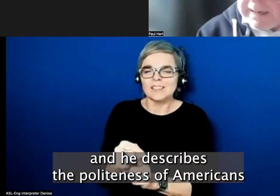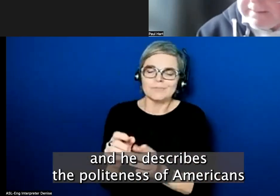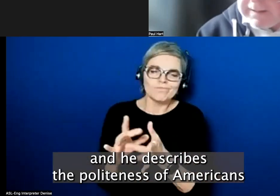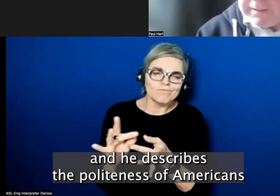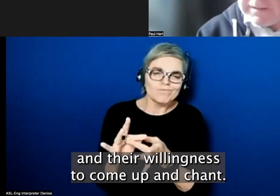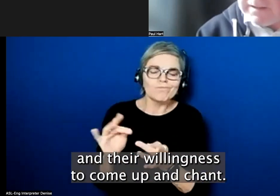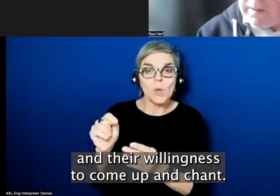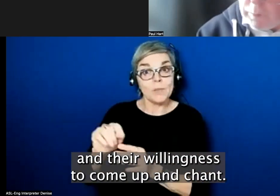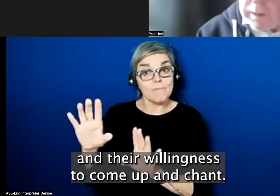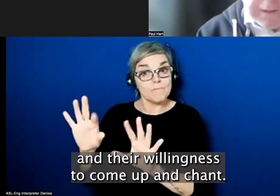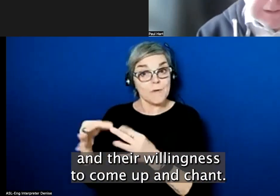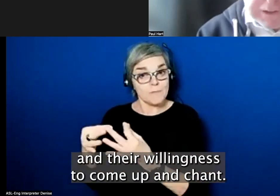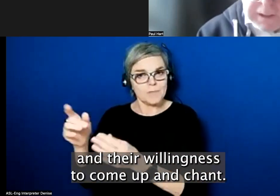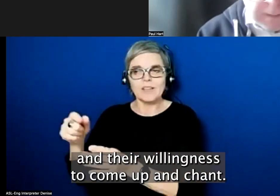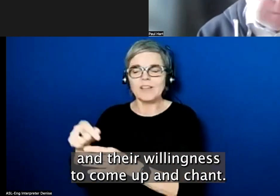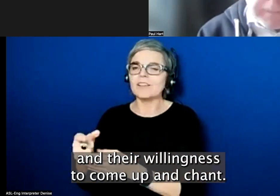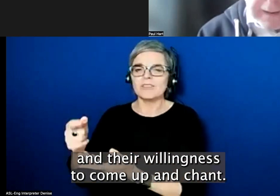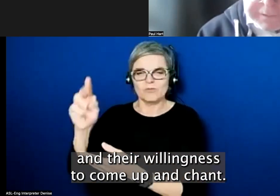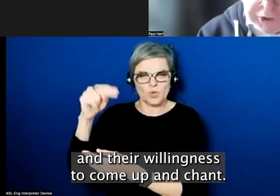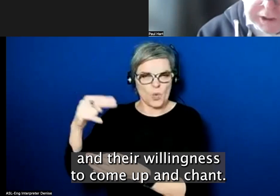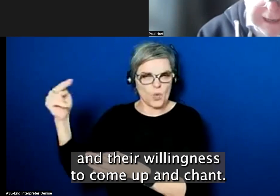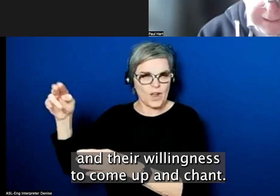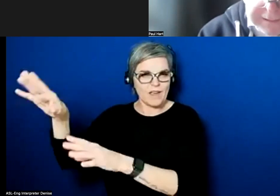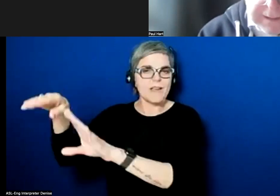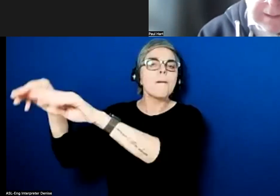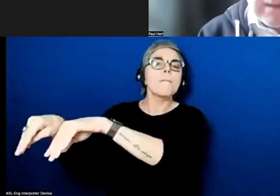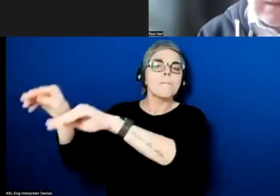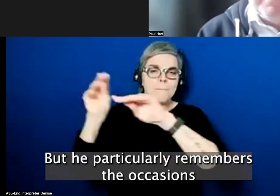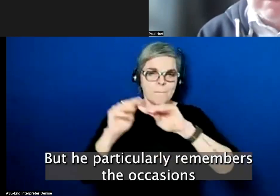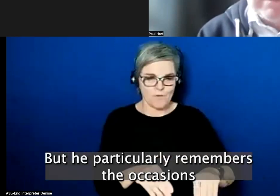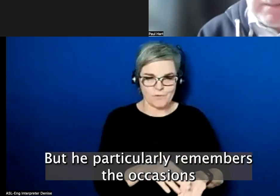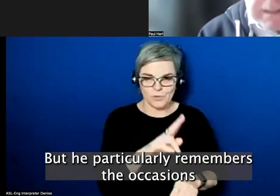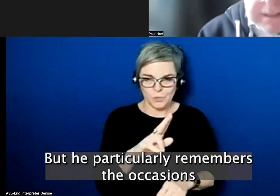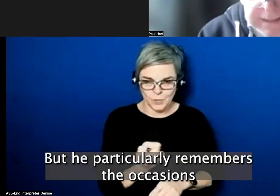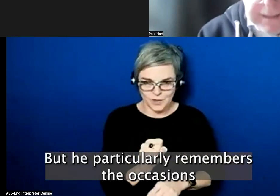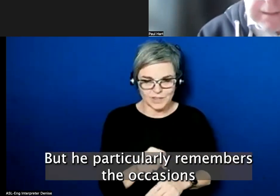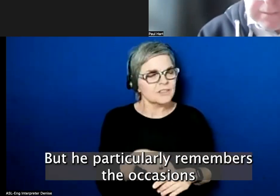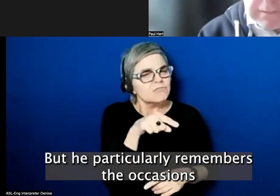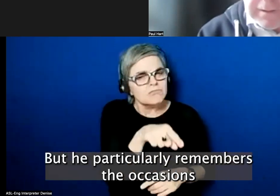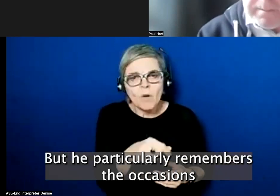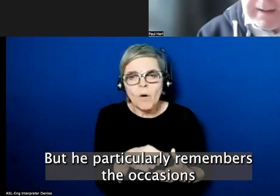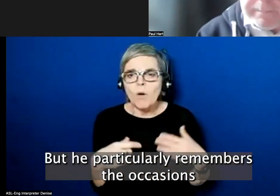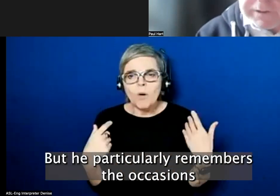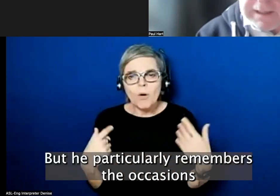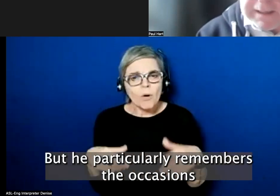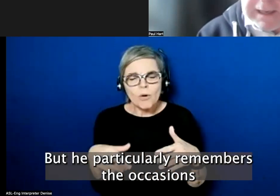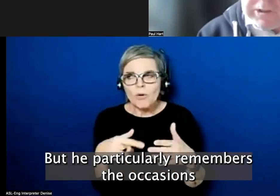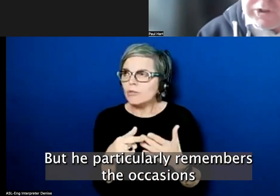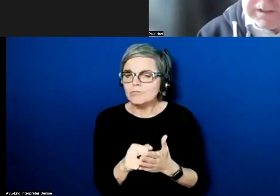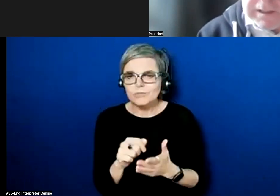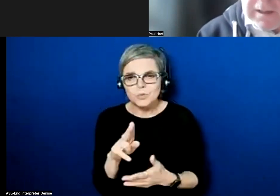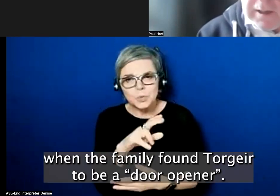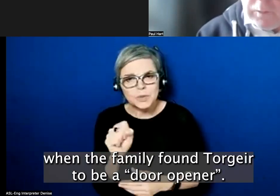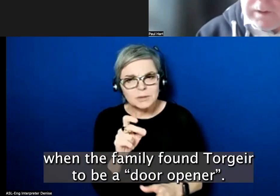of Americans and their willingness to come up and chat. But he particularly remembers the occasions when the